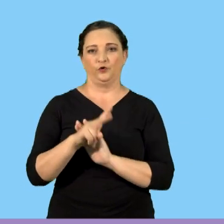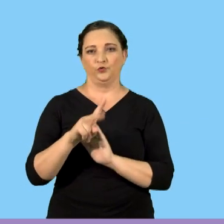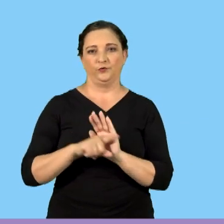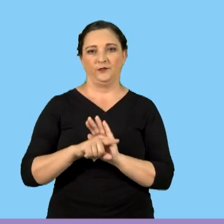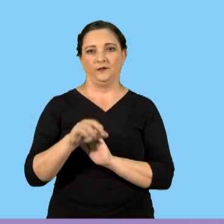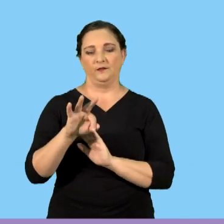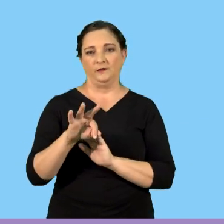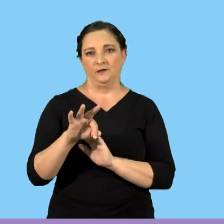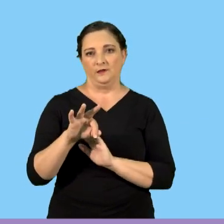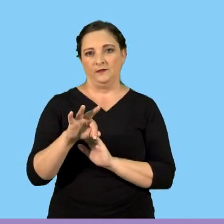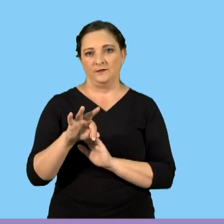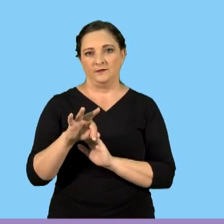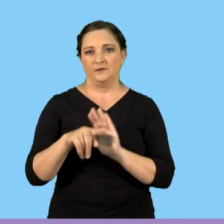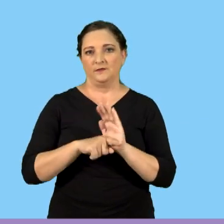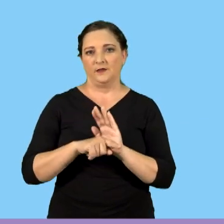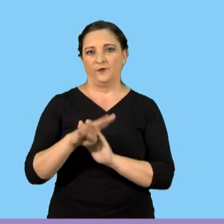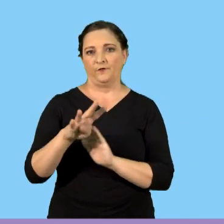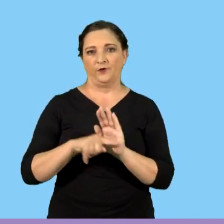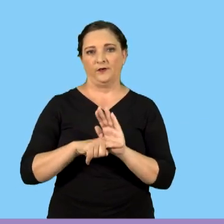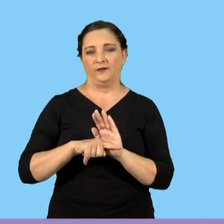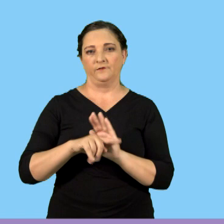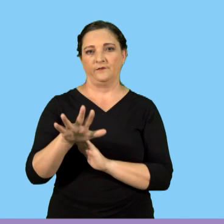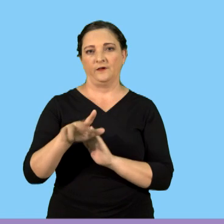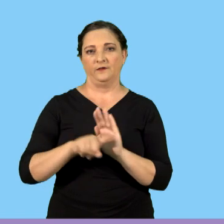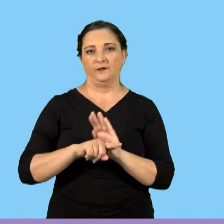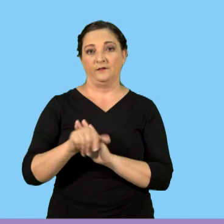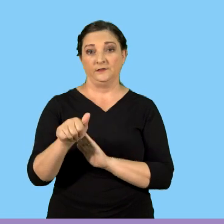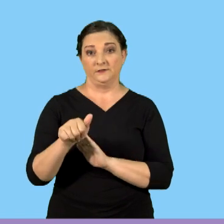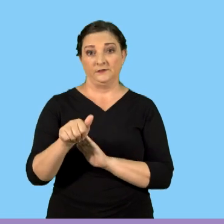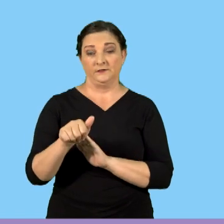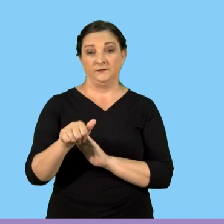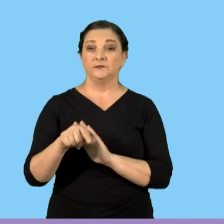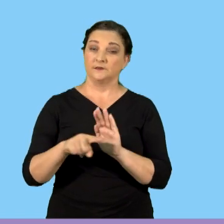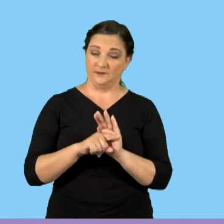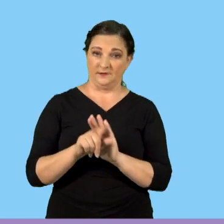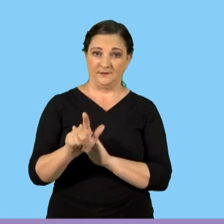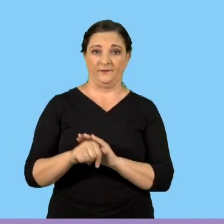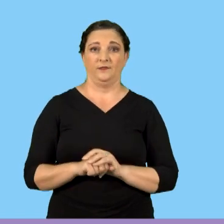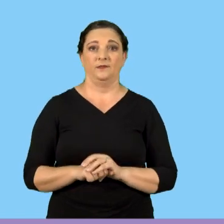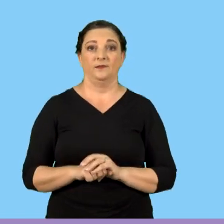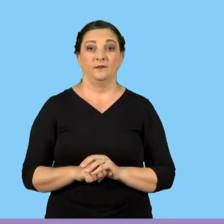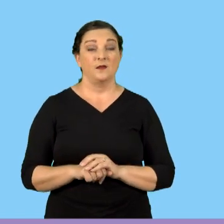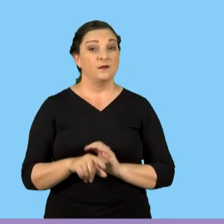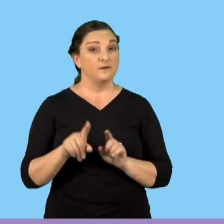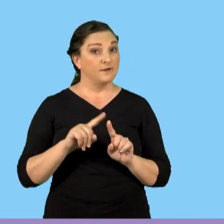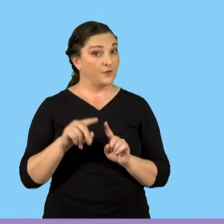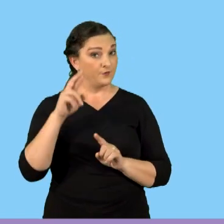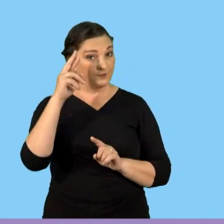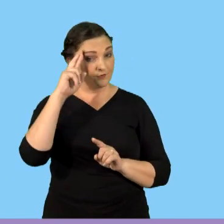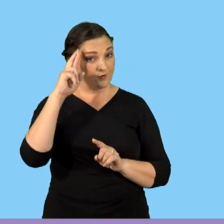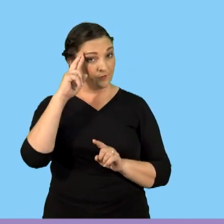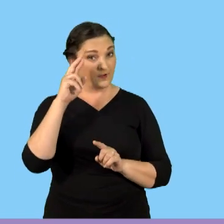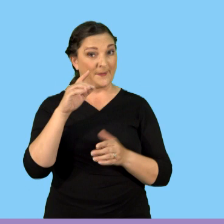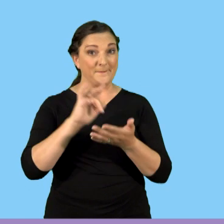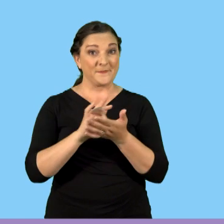is our -1, -2, -3, -4, -5, -6, and